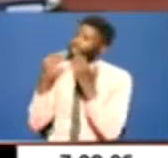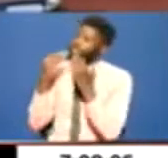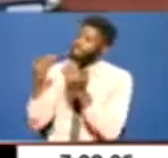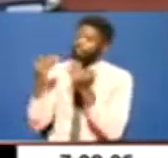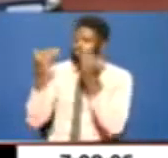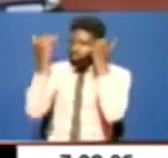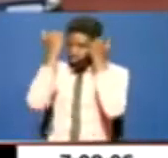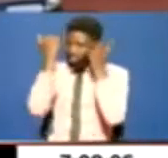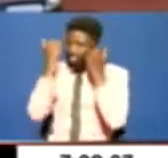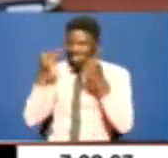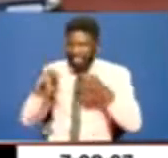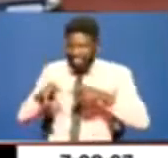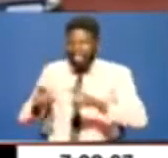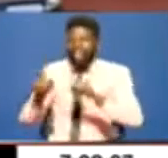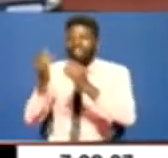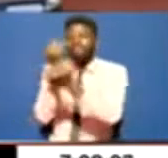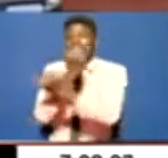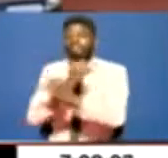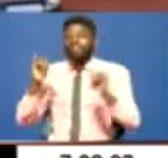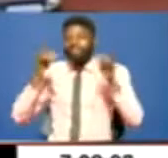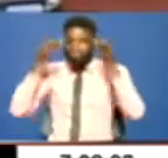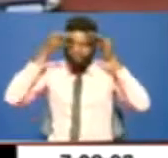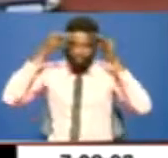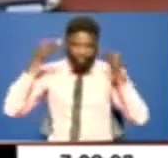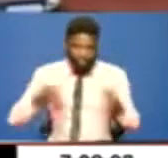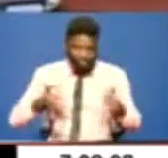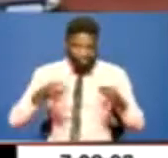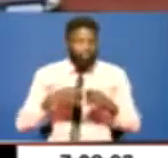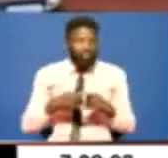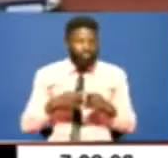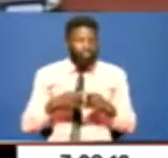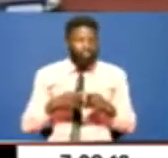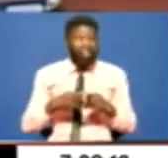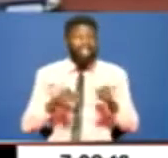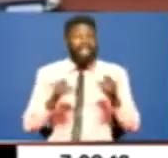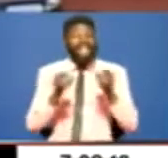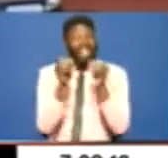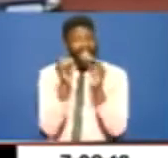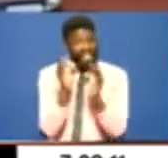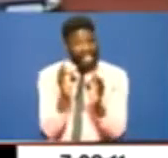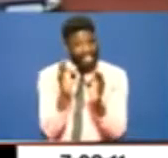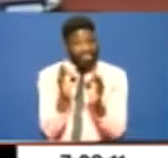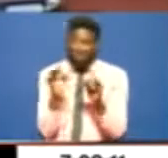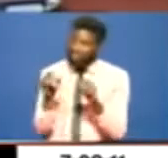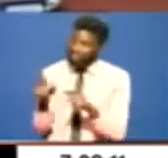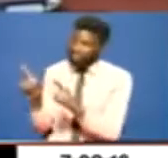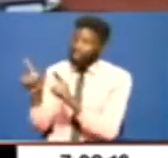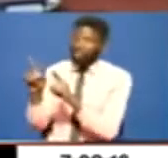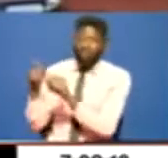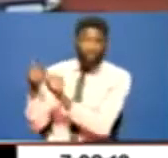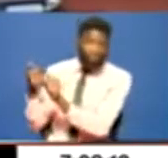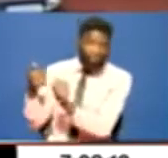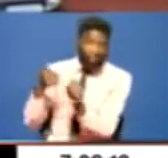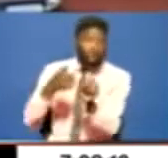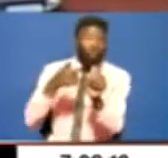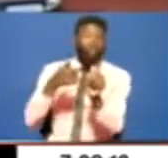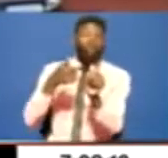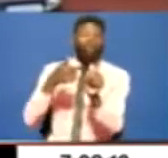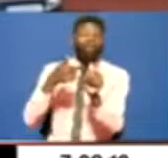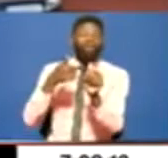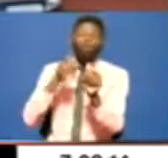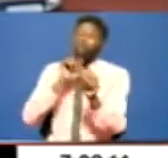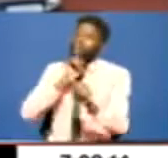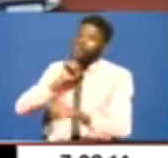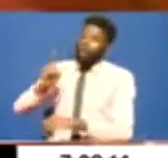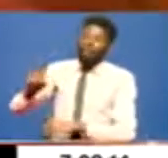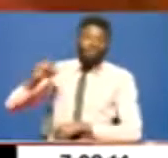and expressing their minds independently. Otherwise, if they could be following the powers of the political parties, I think